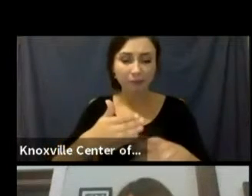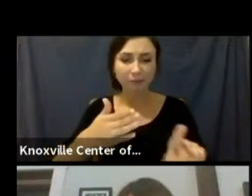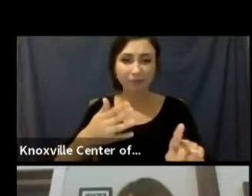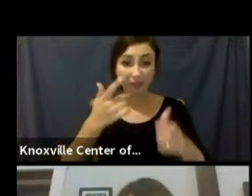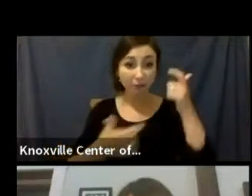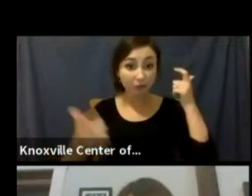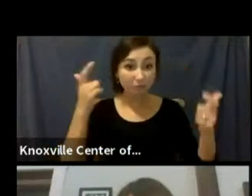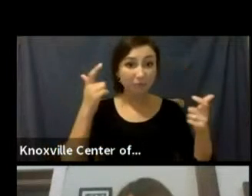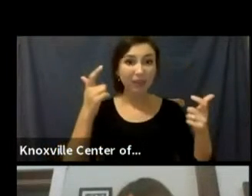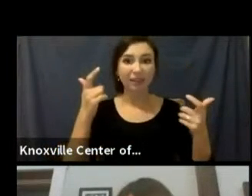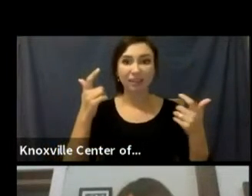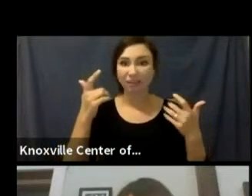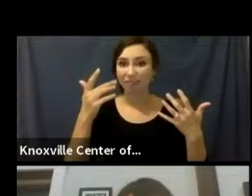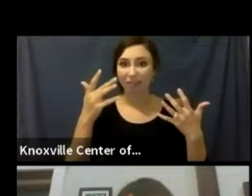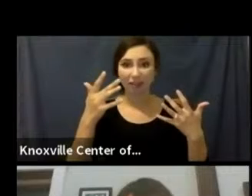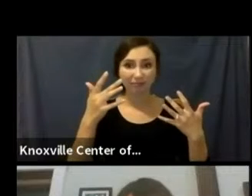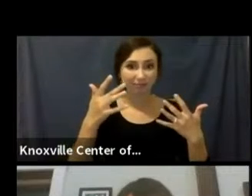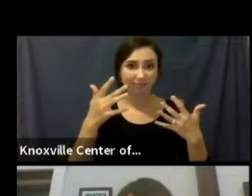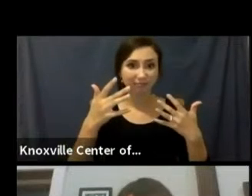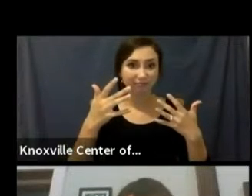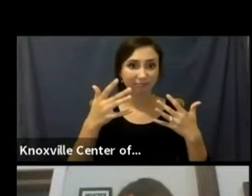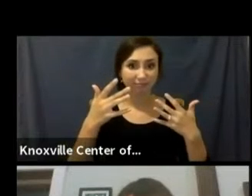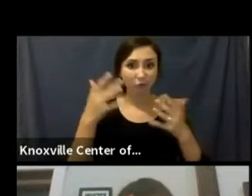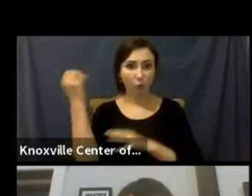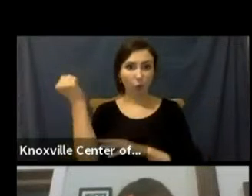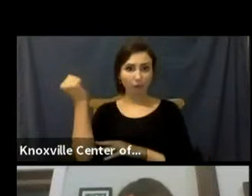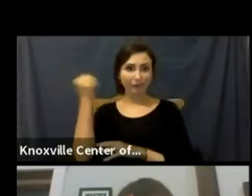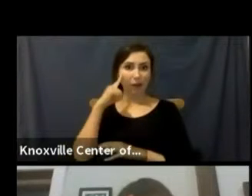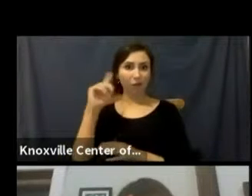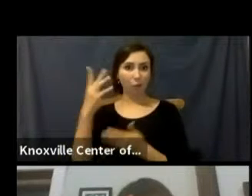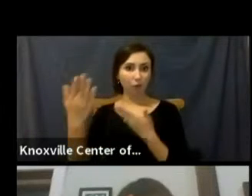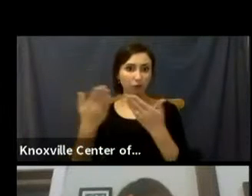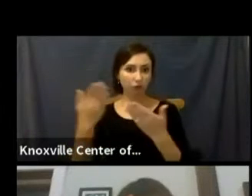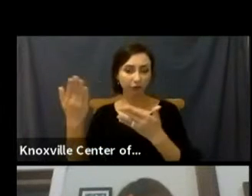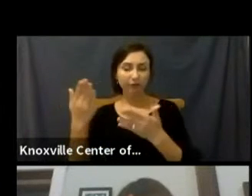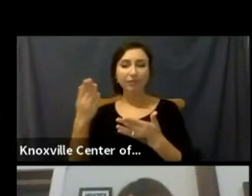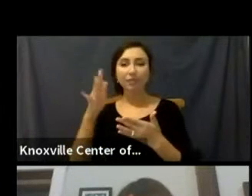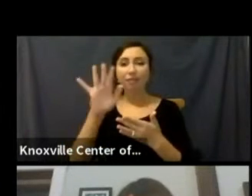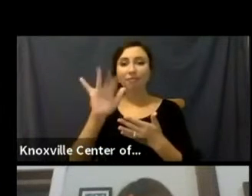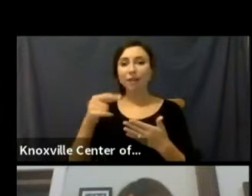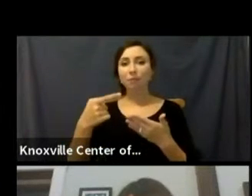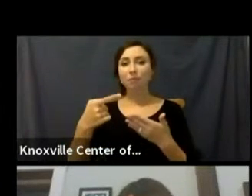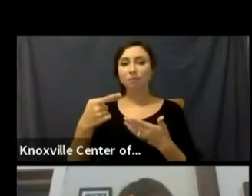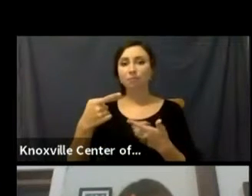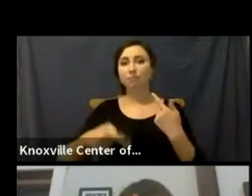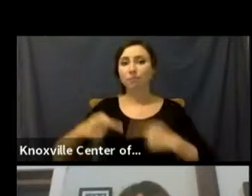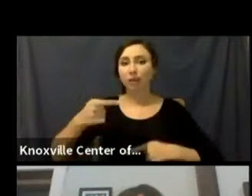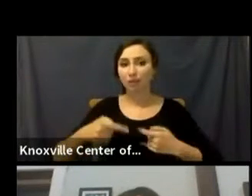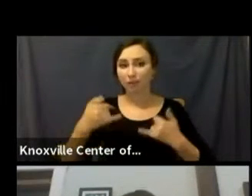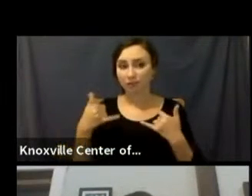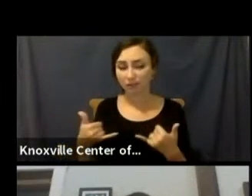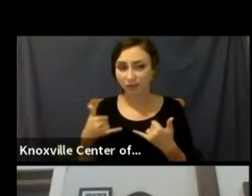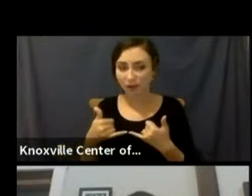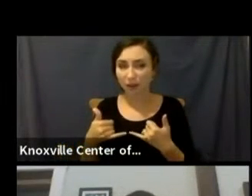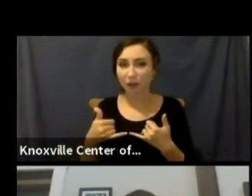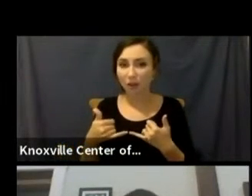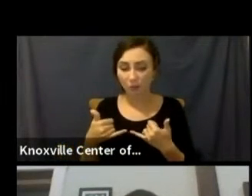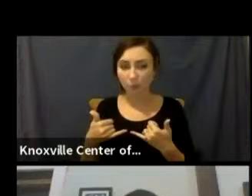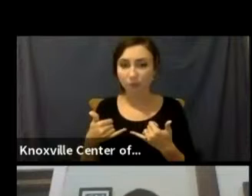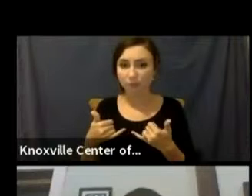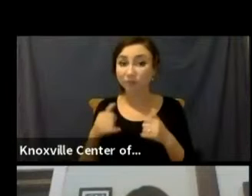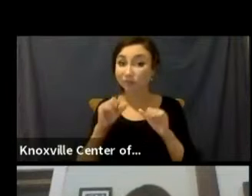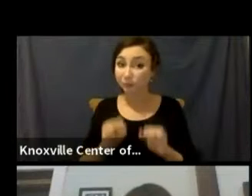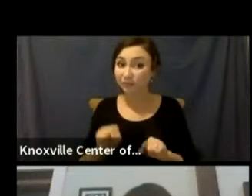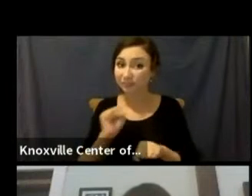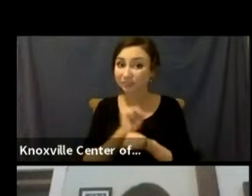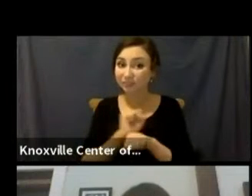pretty much a pullback of services, and that's what we're debating right now. But we can certainly work on